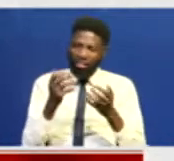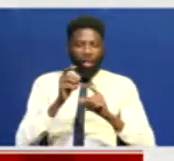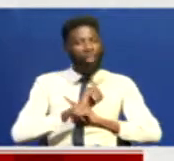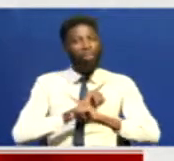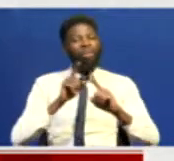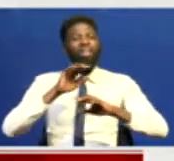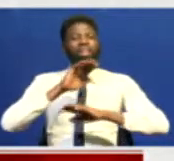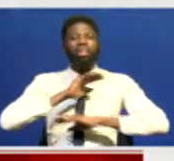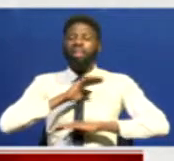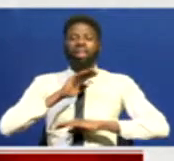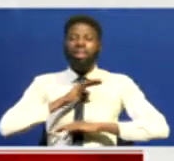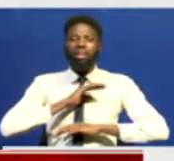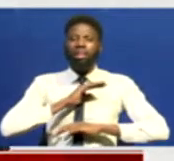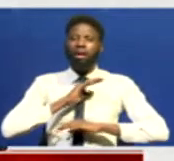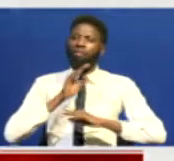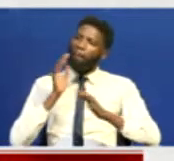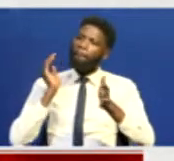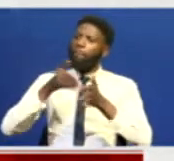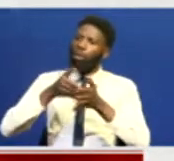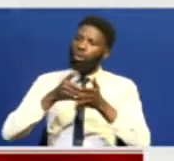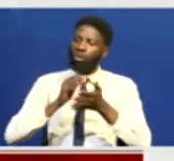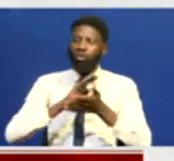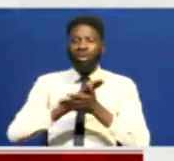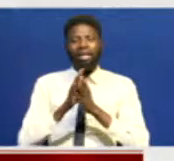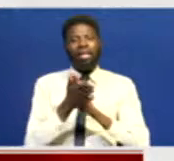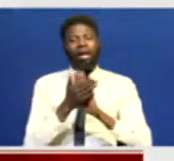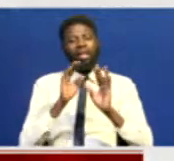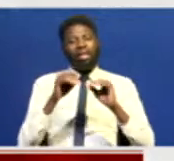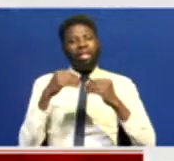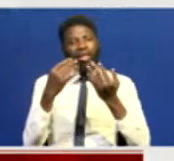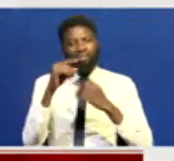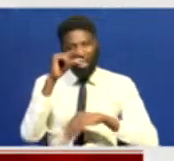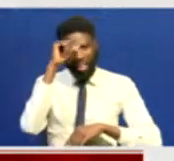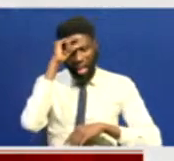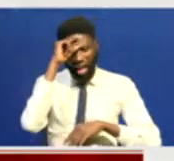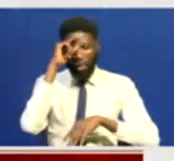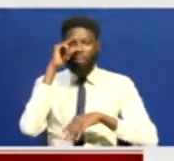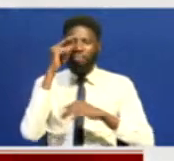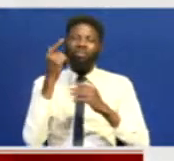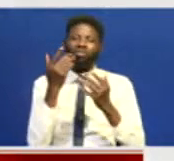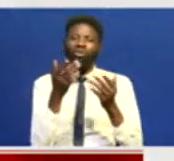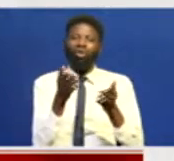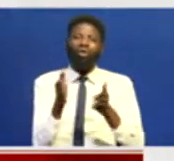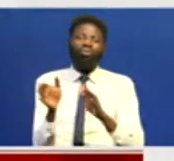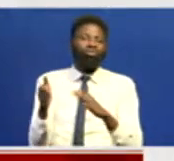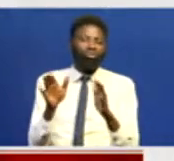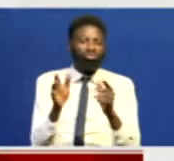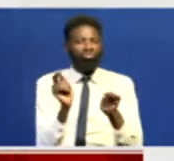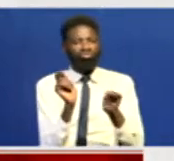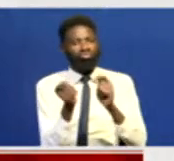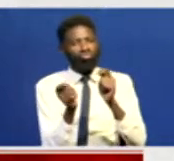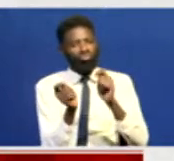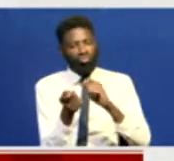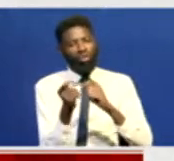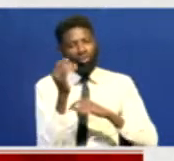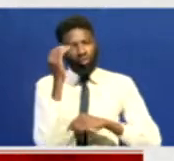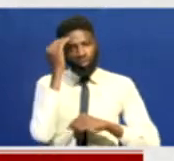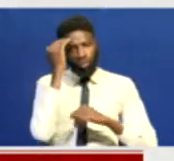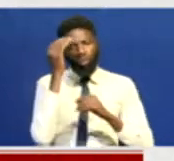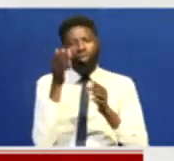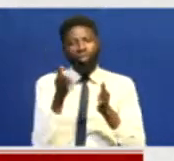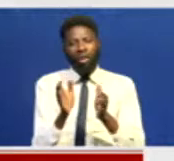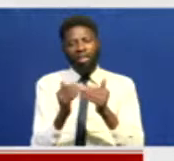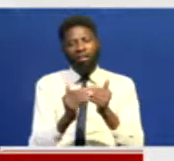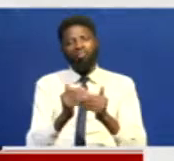strike them out without leaving some latitude for the government maybe to rectify that mm-hmm. and craft a way forward in terms of how now they are